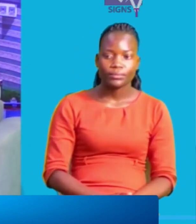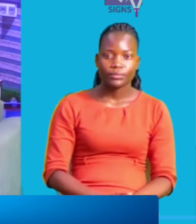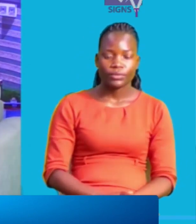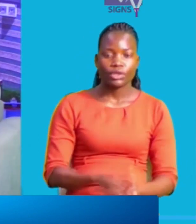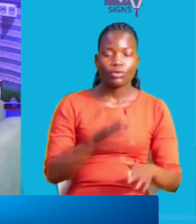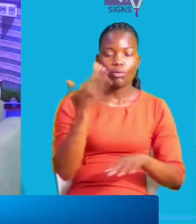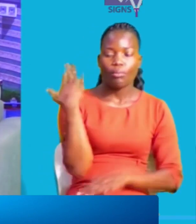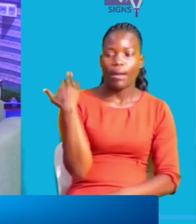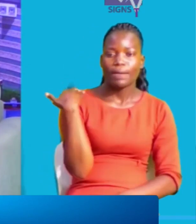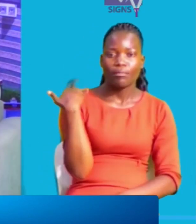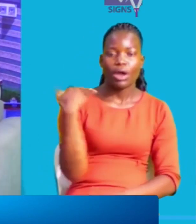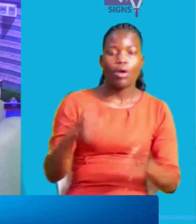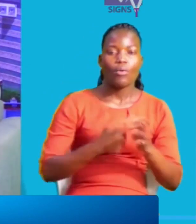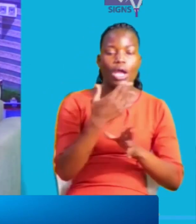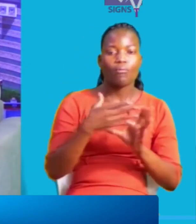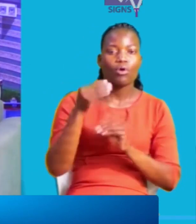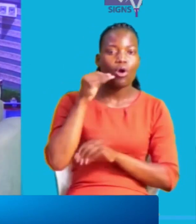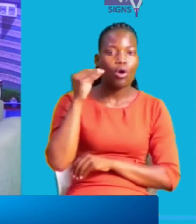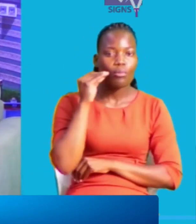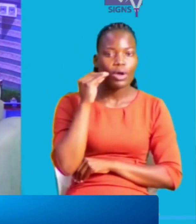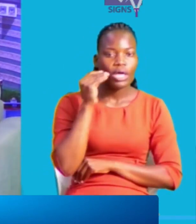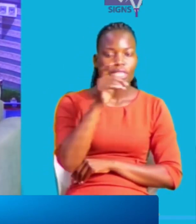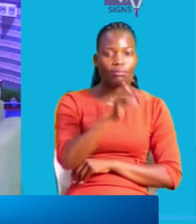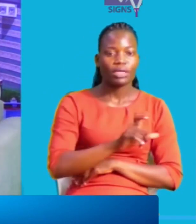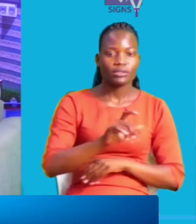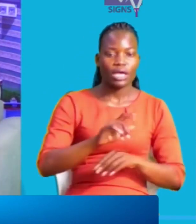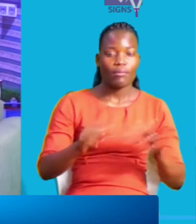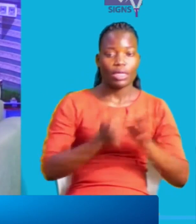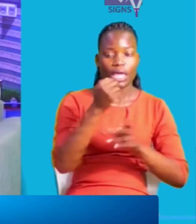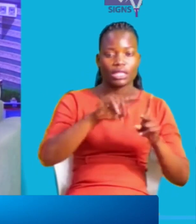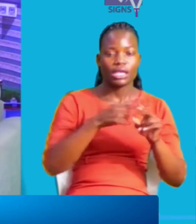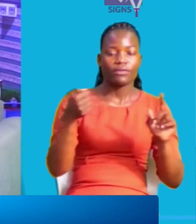Kuamsha, wewe amka, enda nyumbani. Jamaa amka ameanza kupigana na askari.